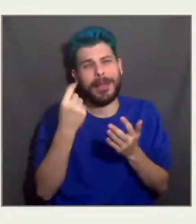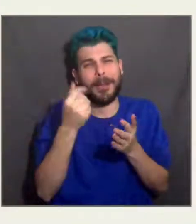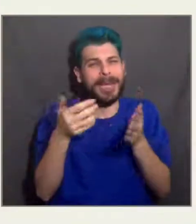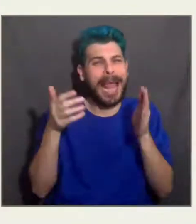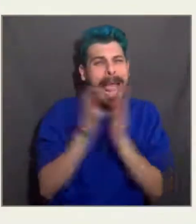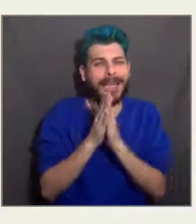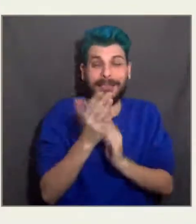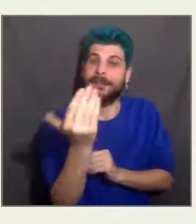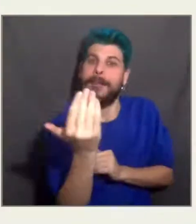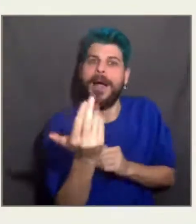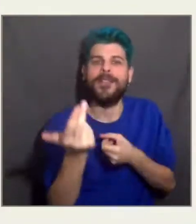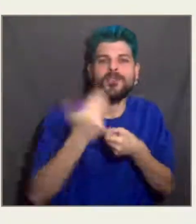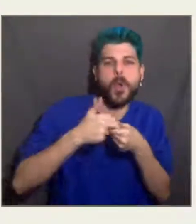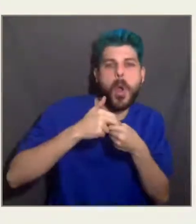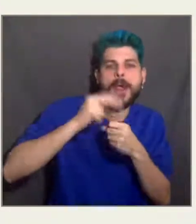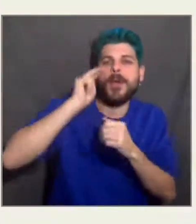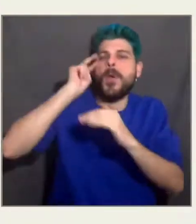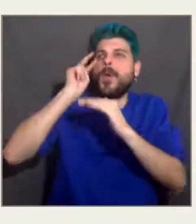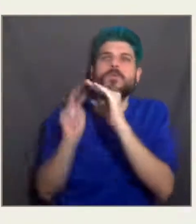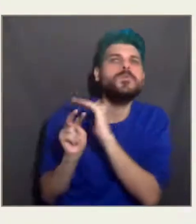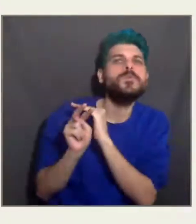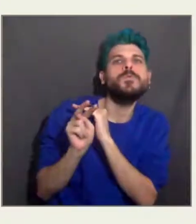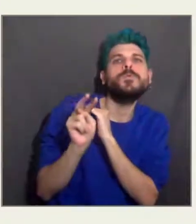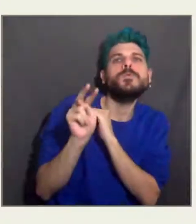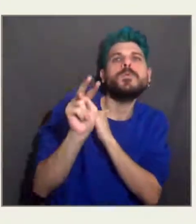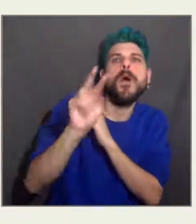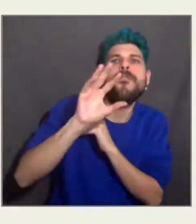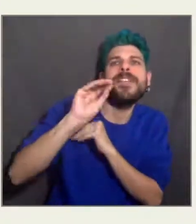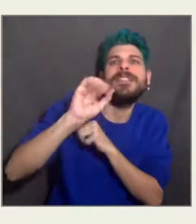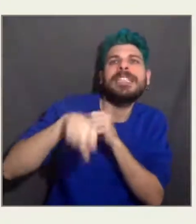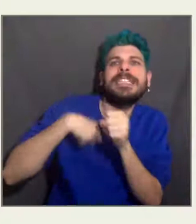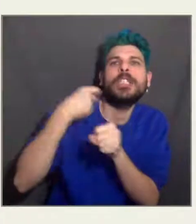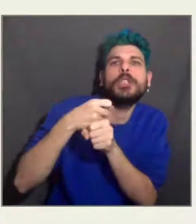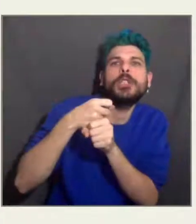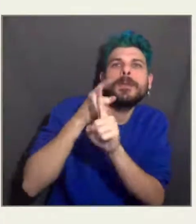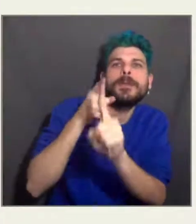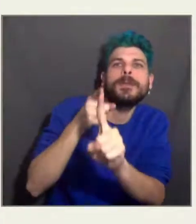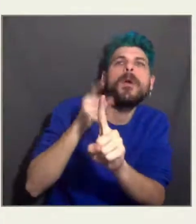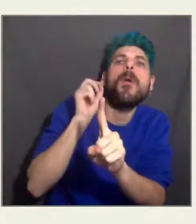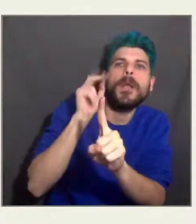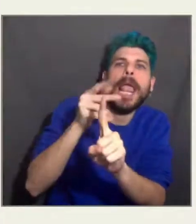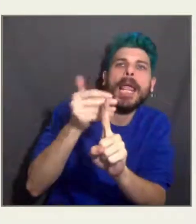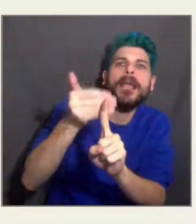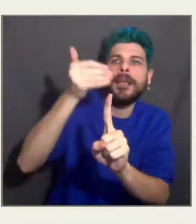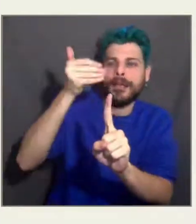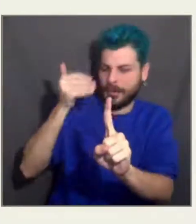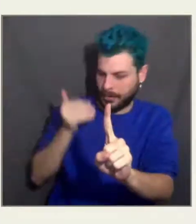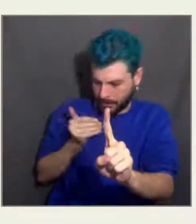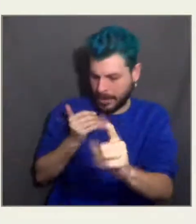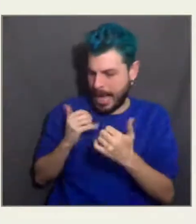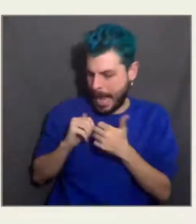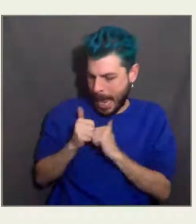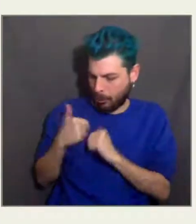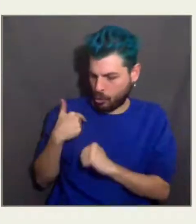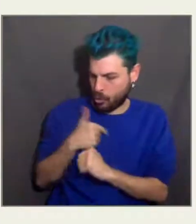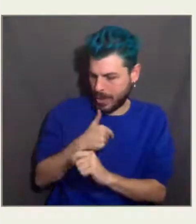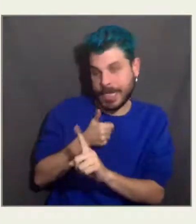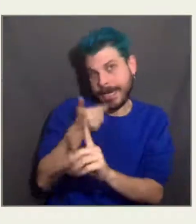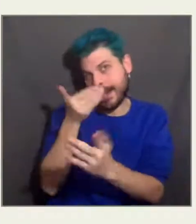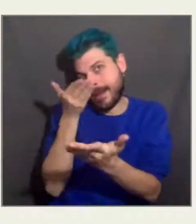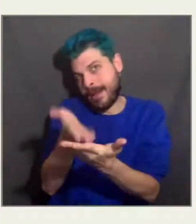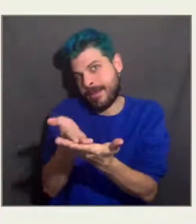say, well, so how do we get to that place that we all want to go? What I've asked our Land Use Advisory Committee,